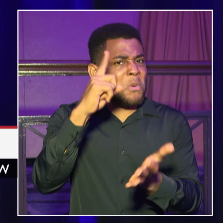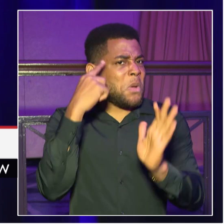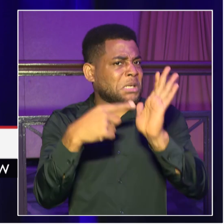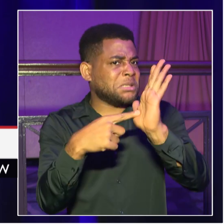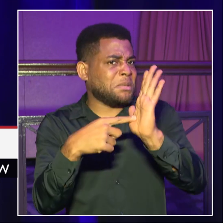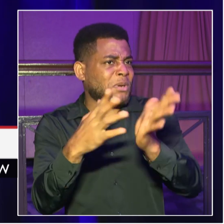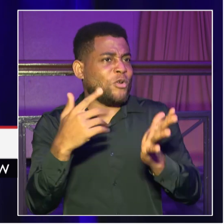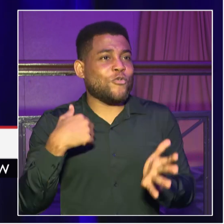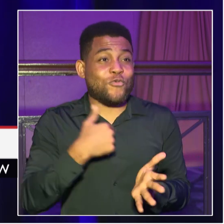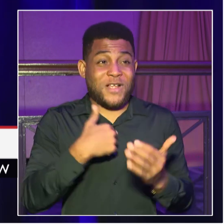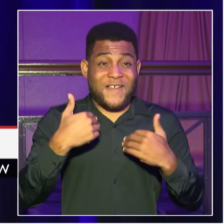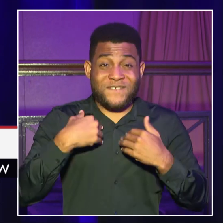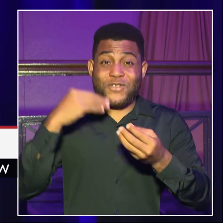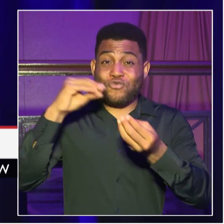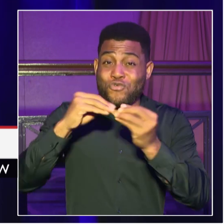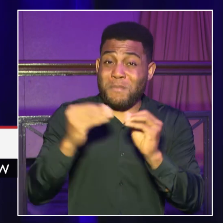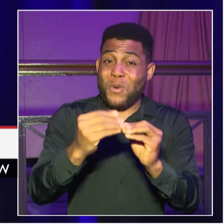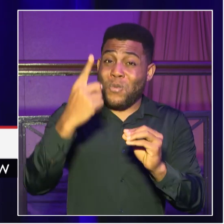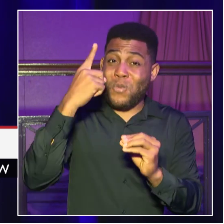America.